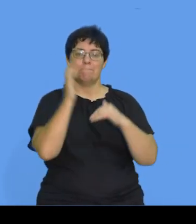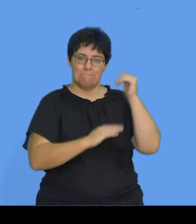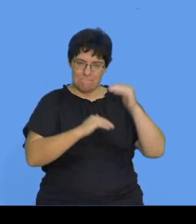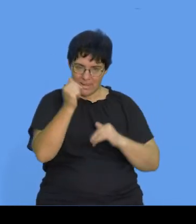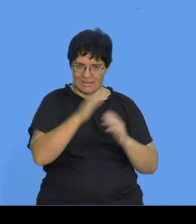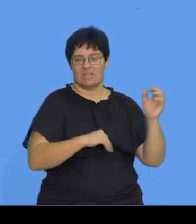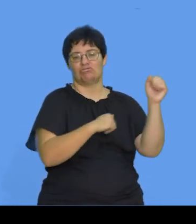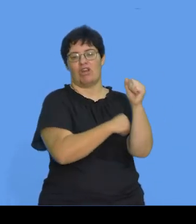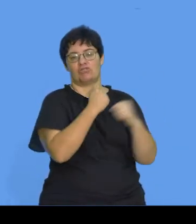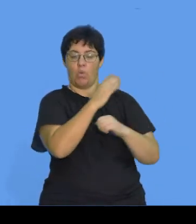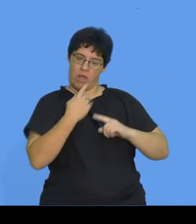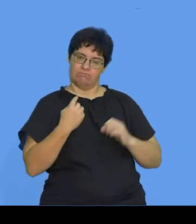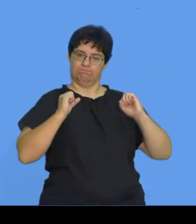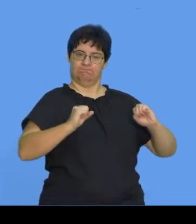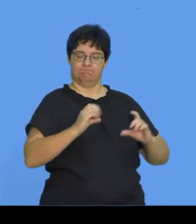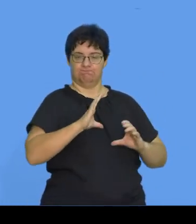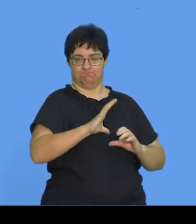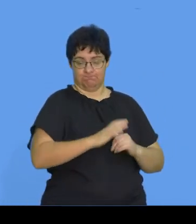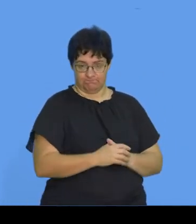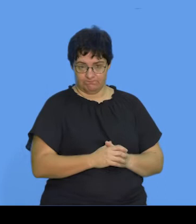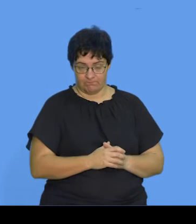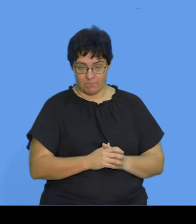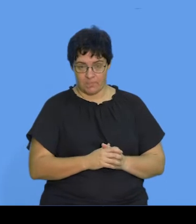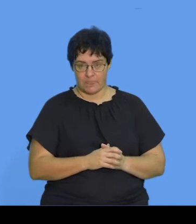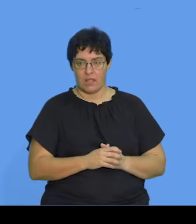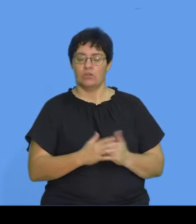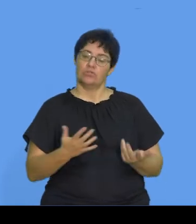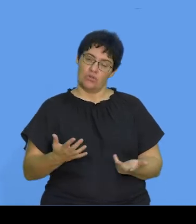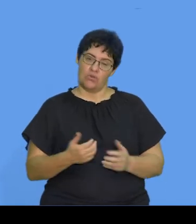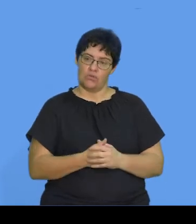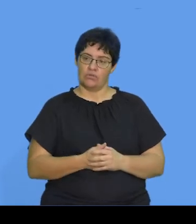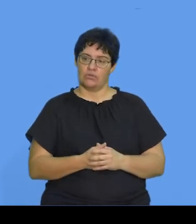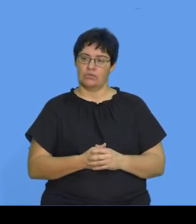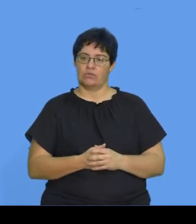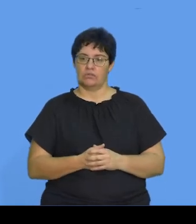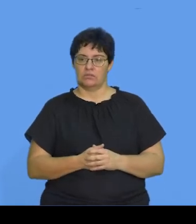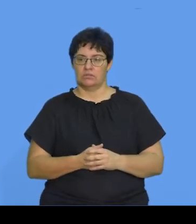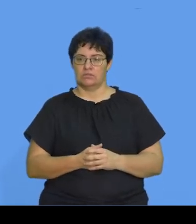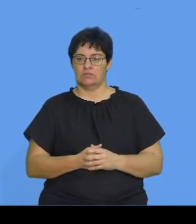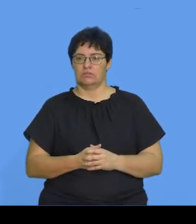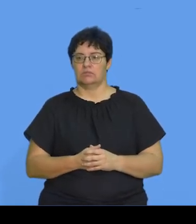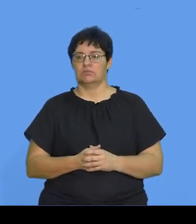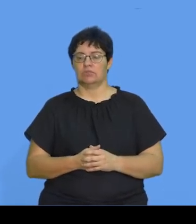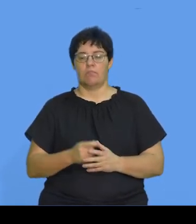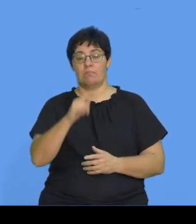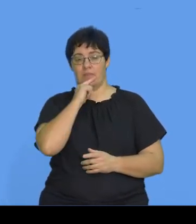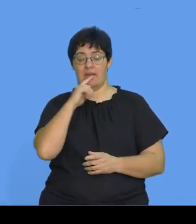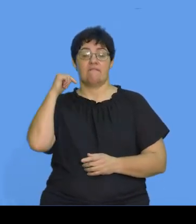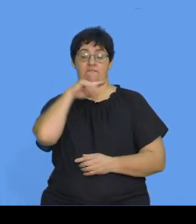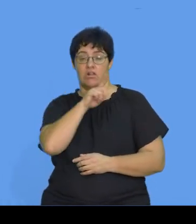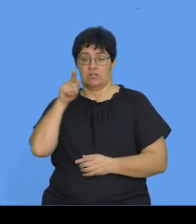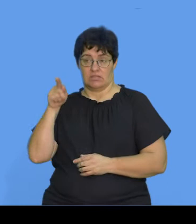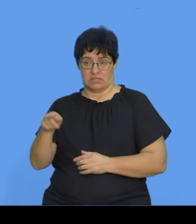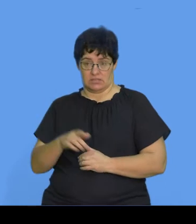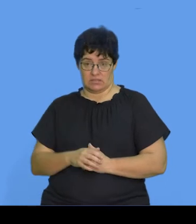builds structure. Okay, it builds. So put a tick near where it is. So I'm going